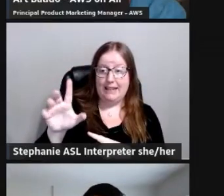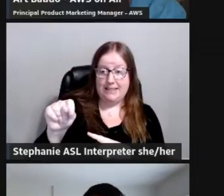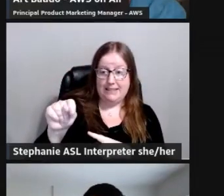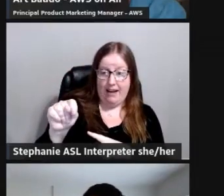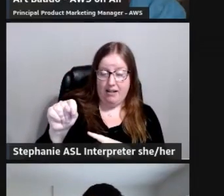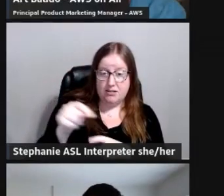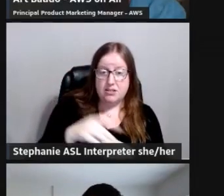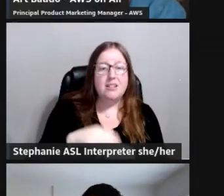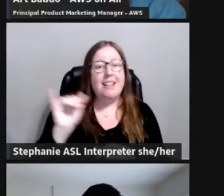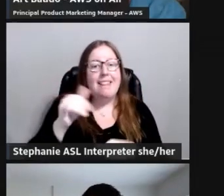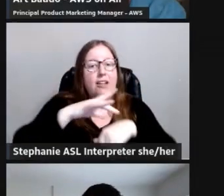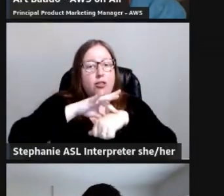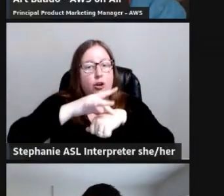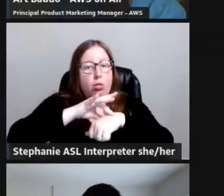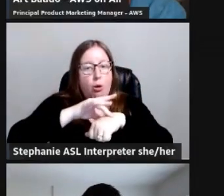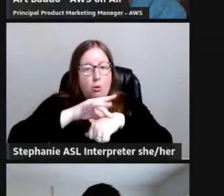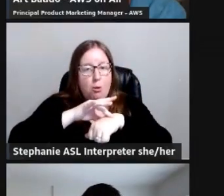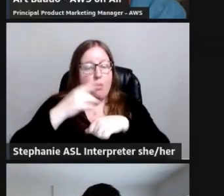like the global